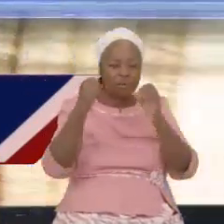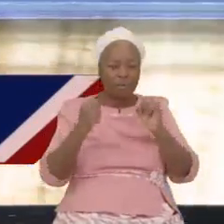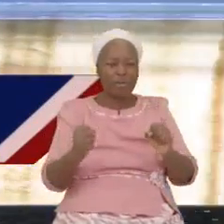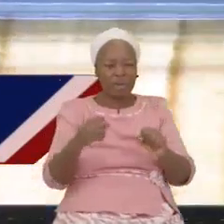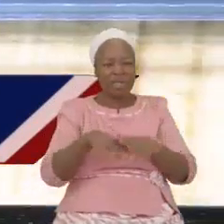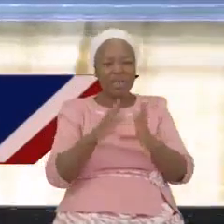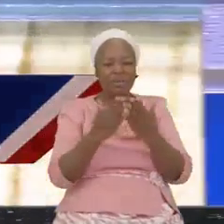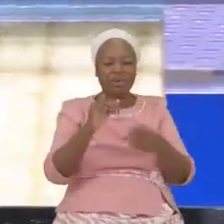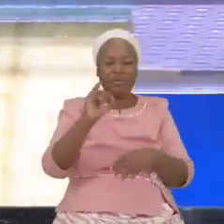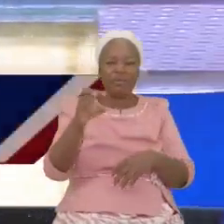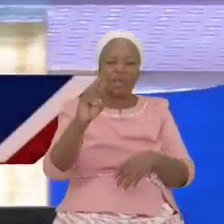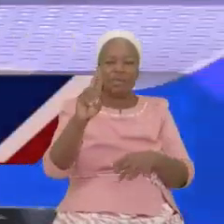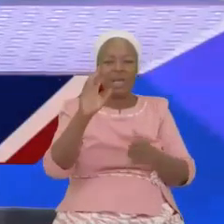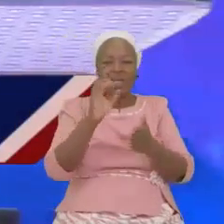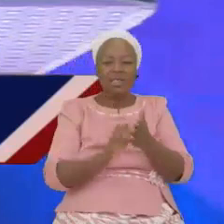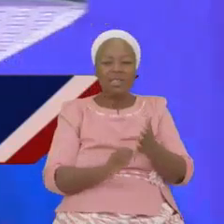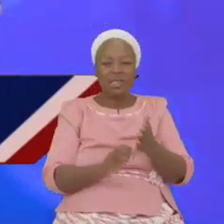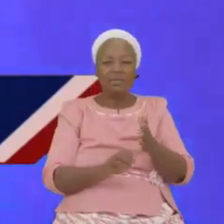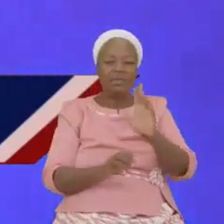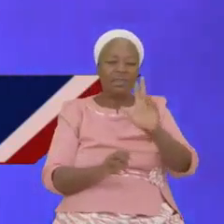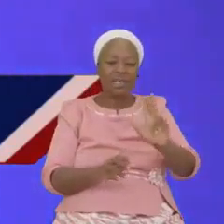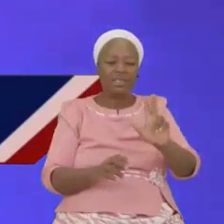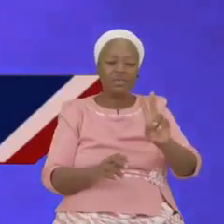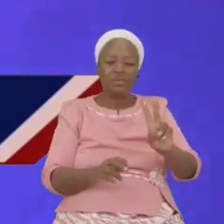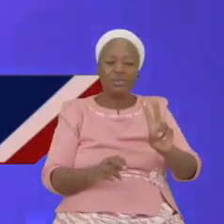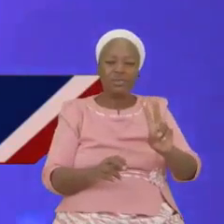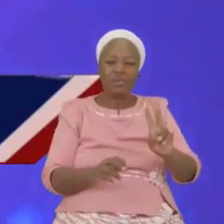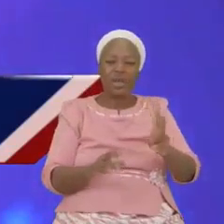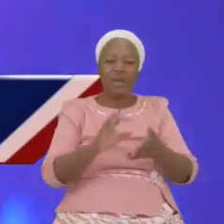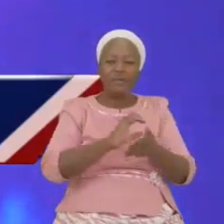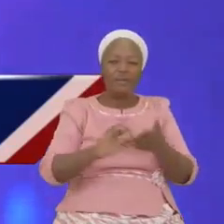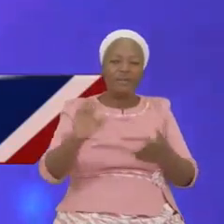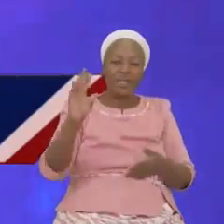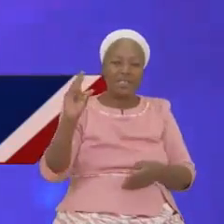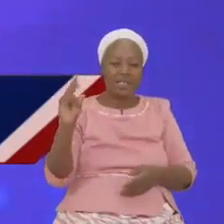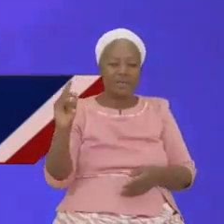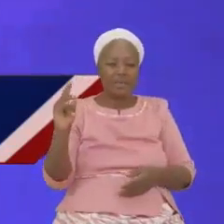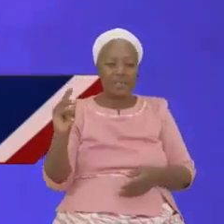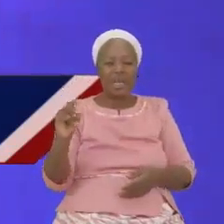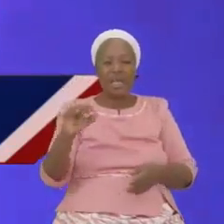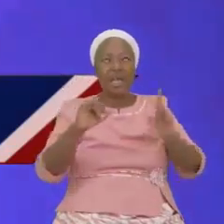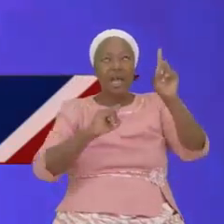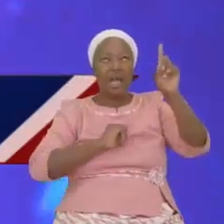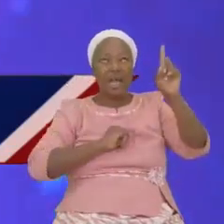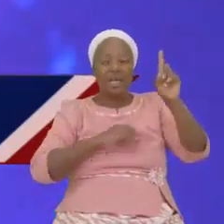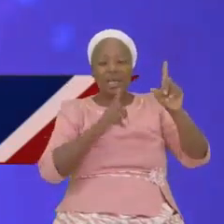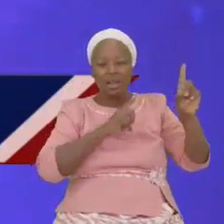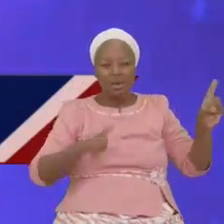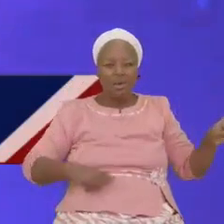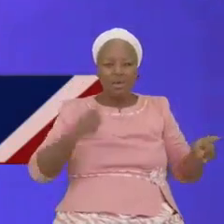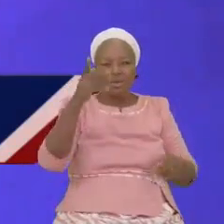at Jeremiah chapter 32, and I'm reading from verse 17. Lord